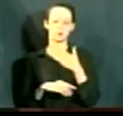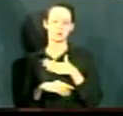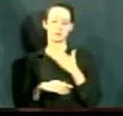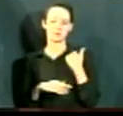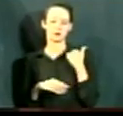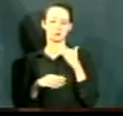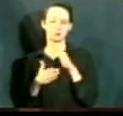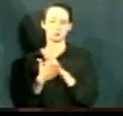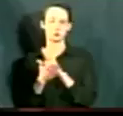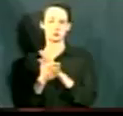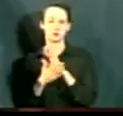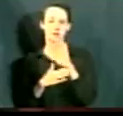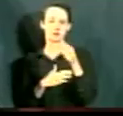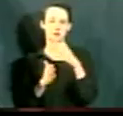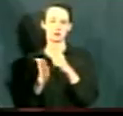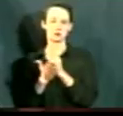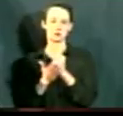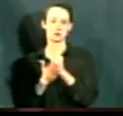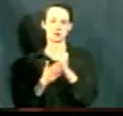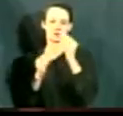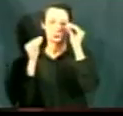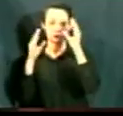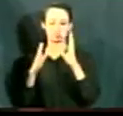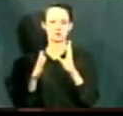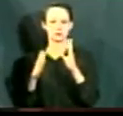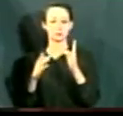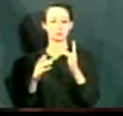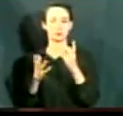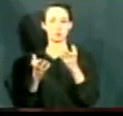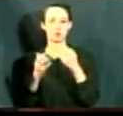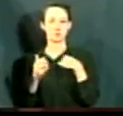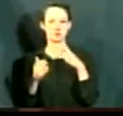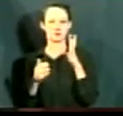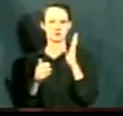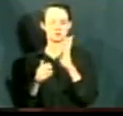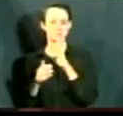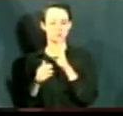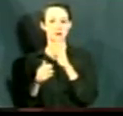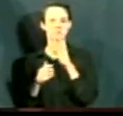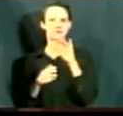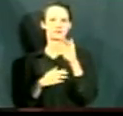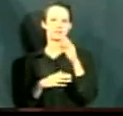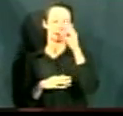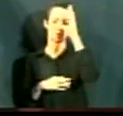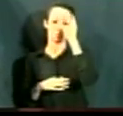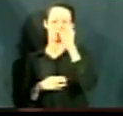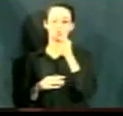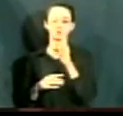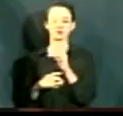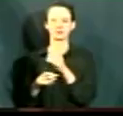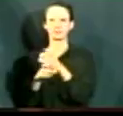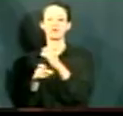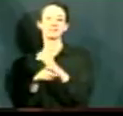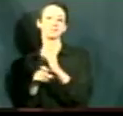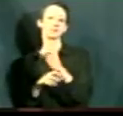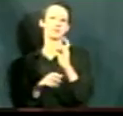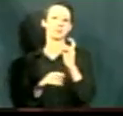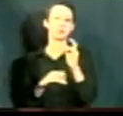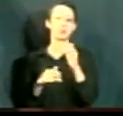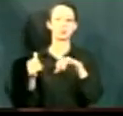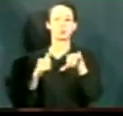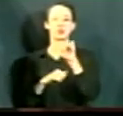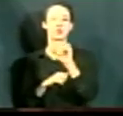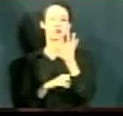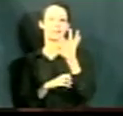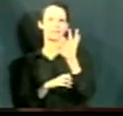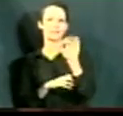speak to their classes. The boys were calling each other fag in the cafeteria. Well, I thought they may not know what that meant